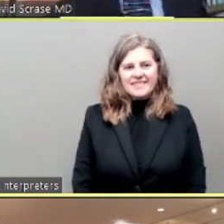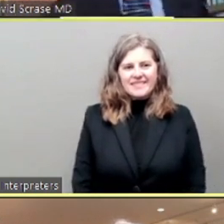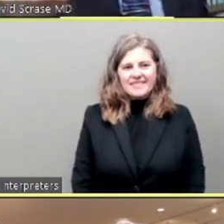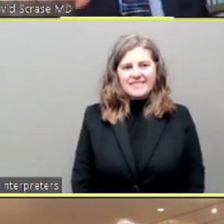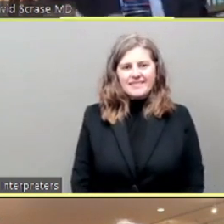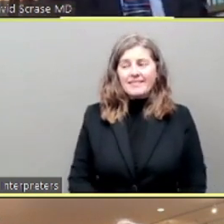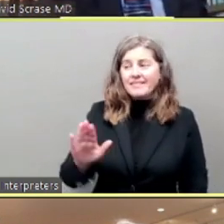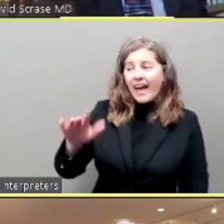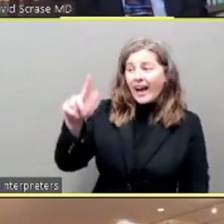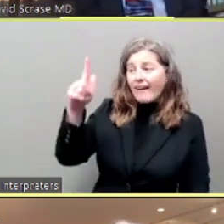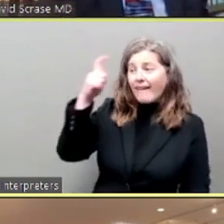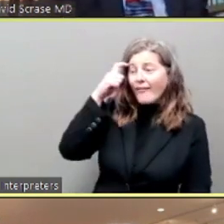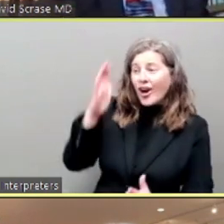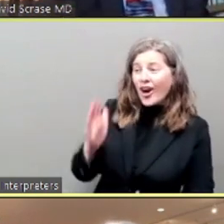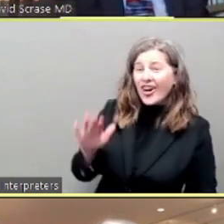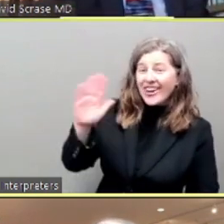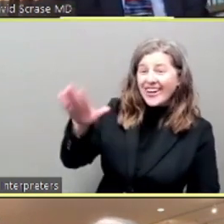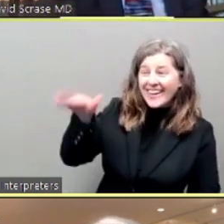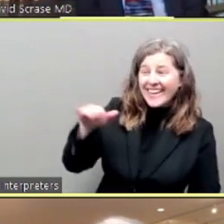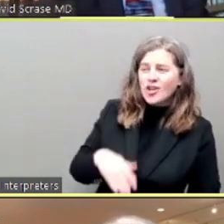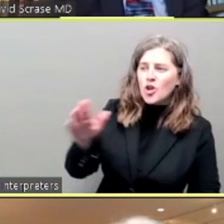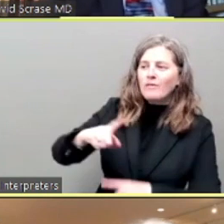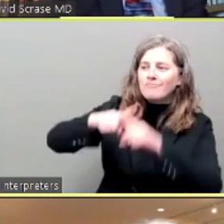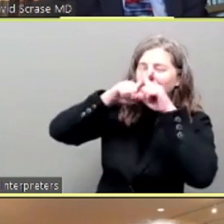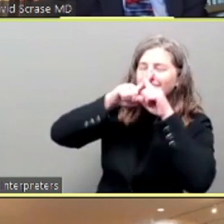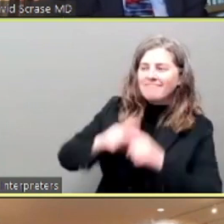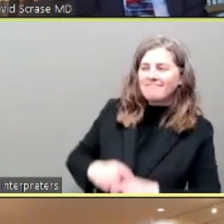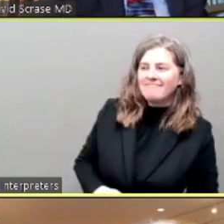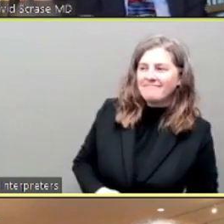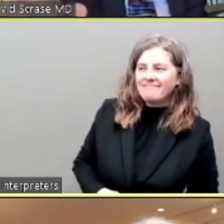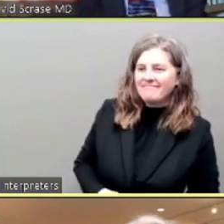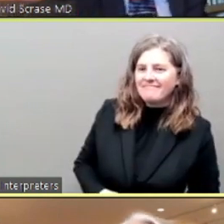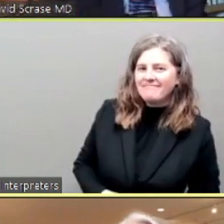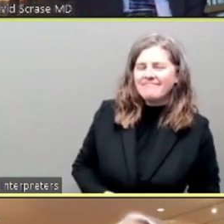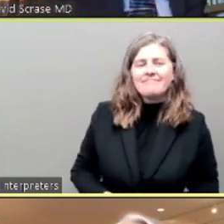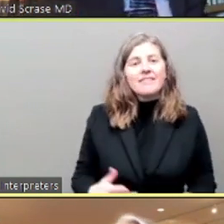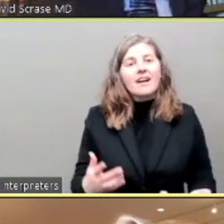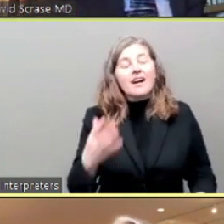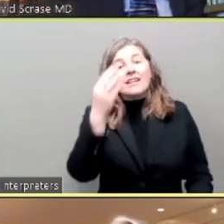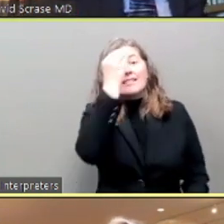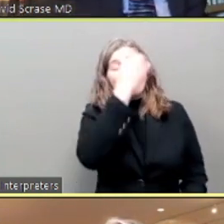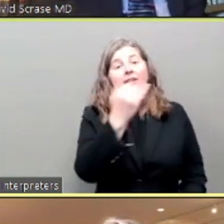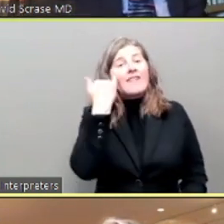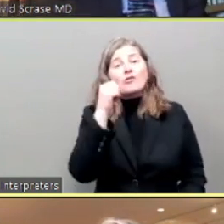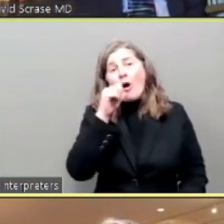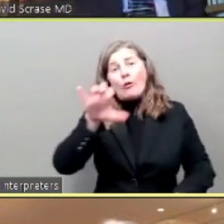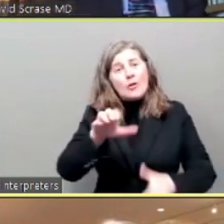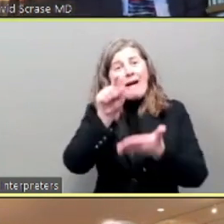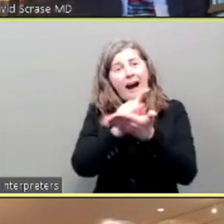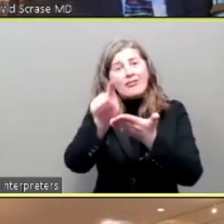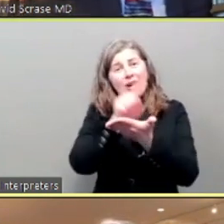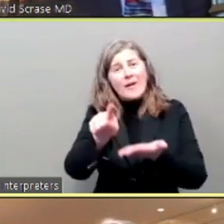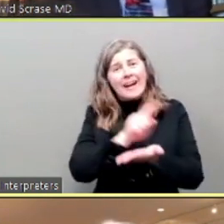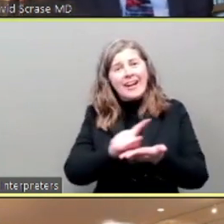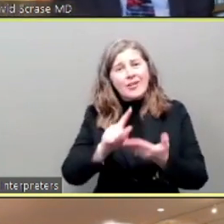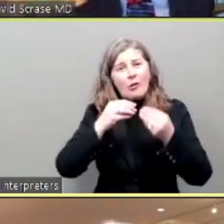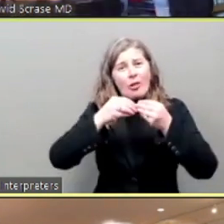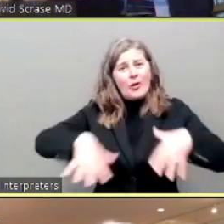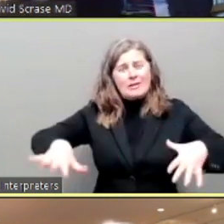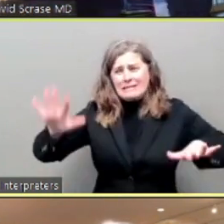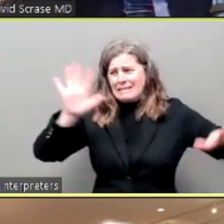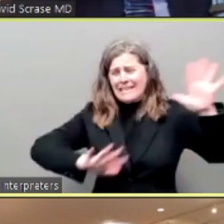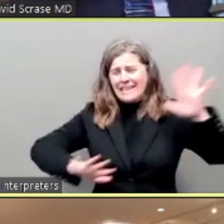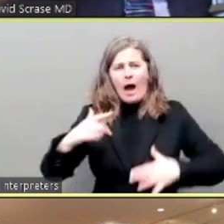Hey, Governor, you're on mute. I tell you, if you don't do this every week, you lose practice. So